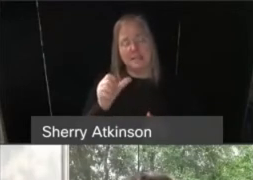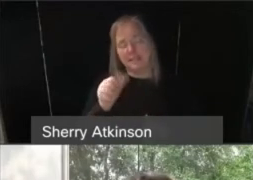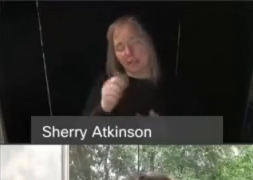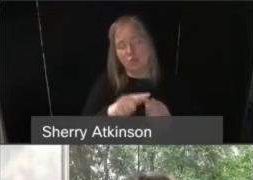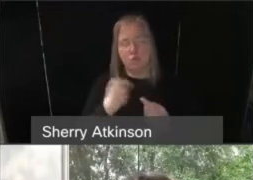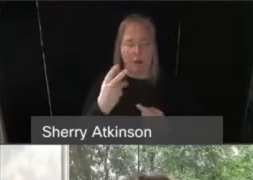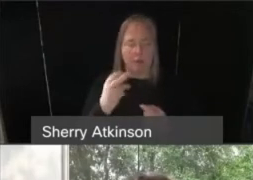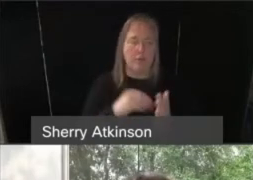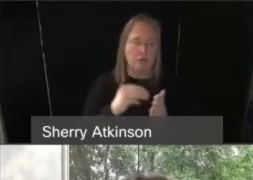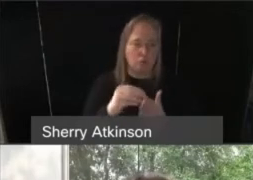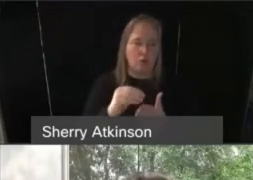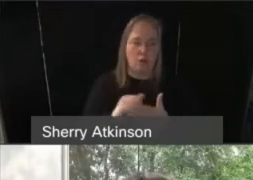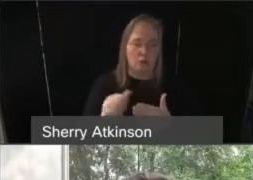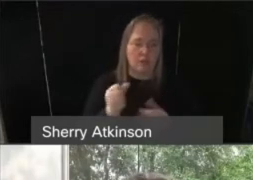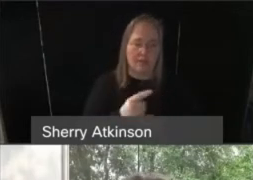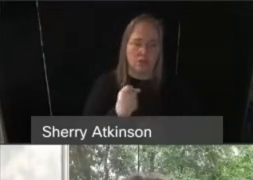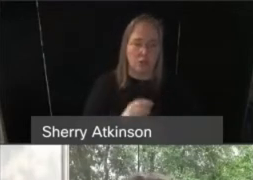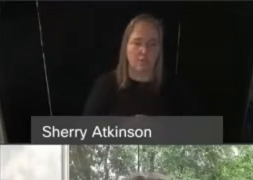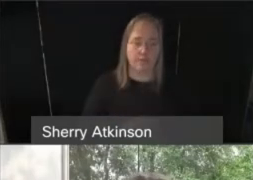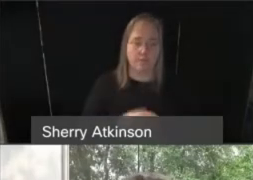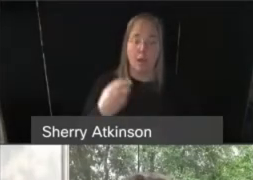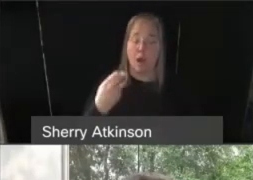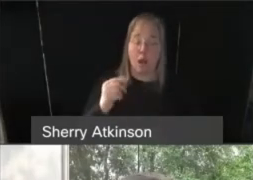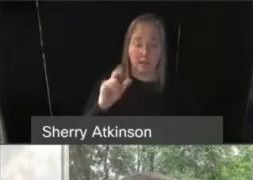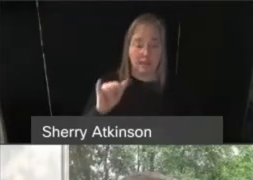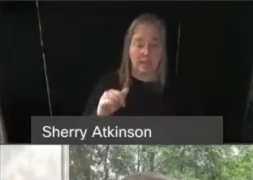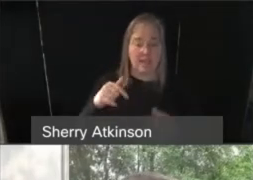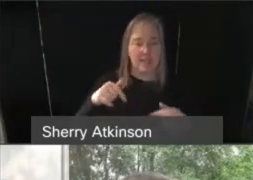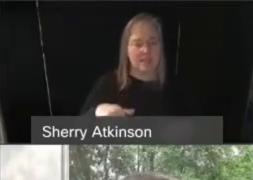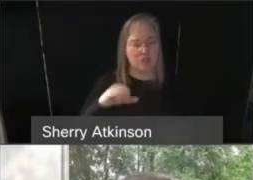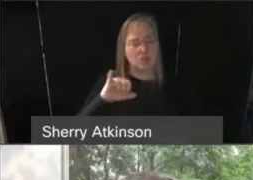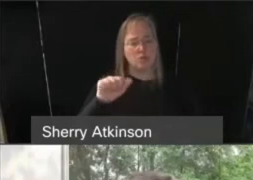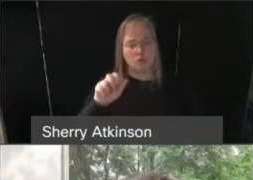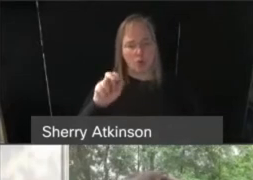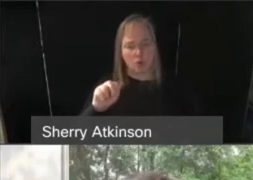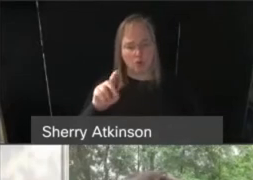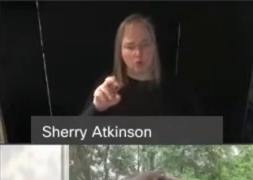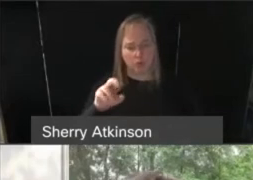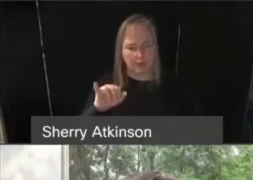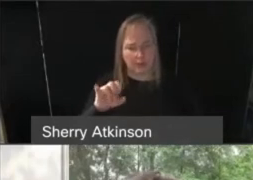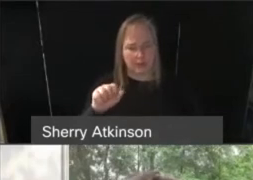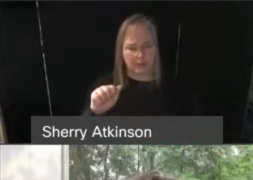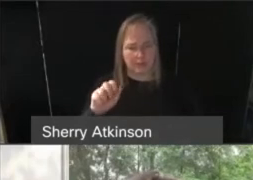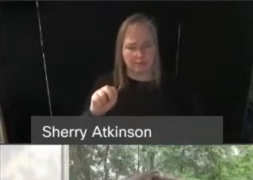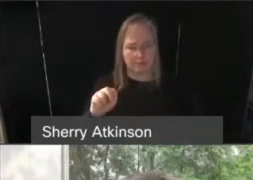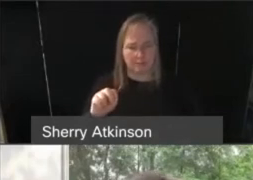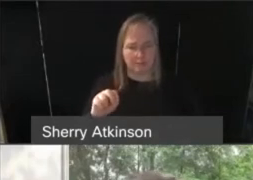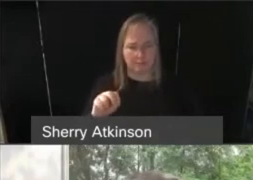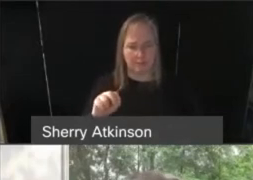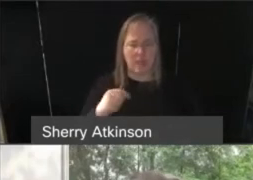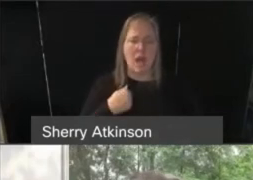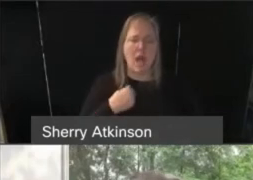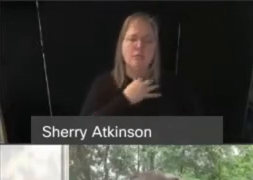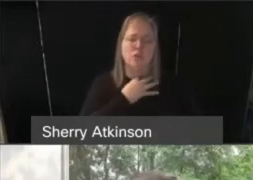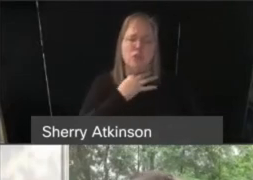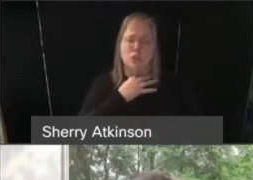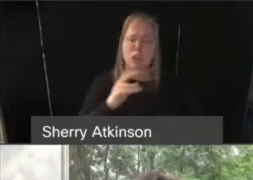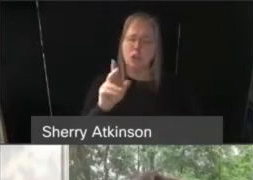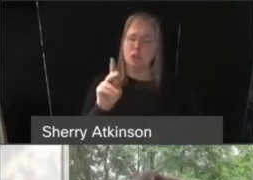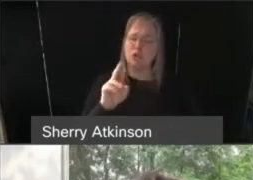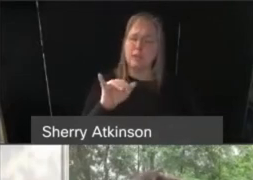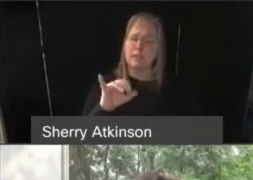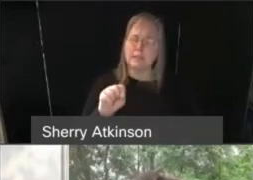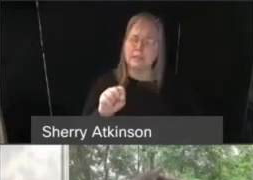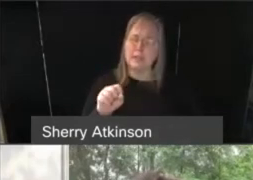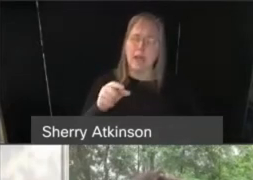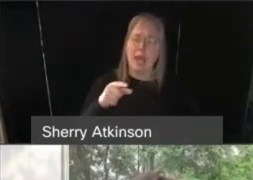Thank you. Holly, this is Joan Dreesen. I was just wondering, Chris, if as you do